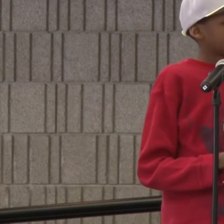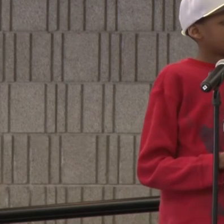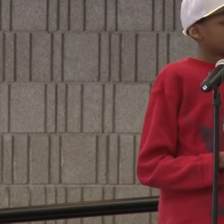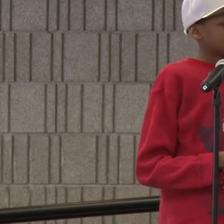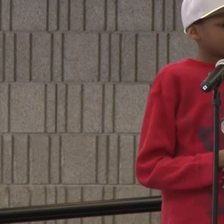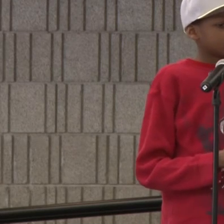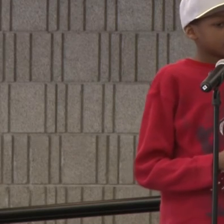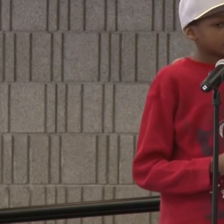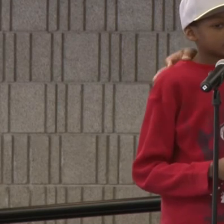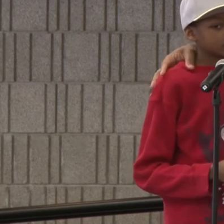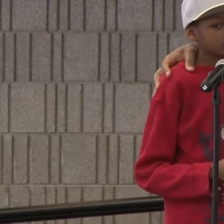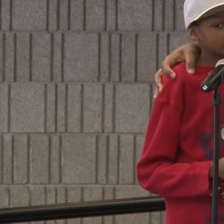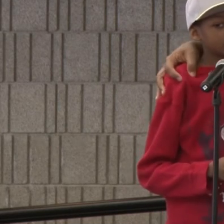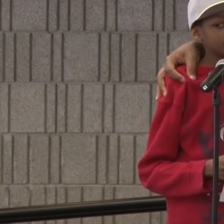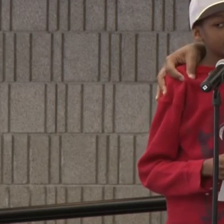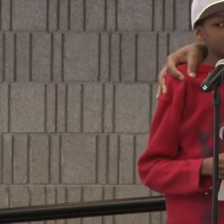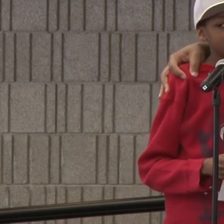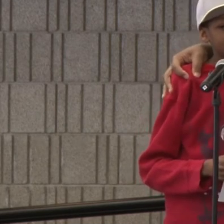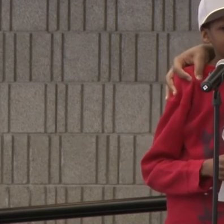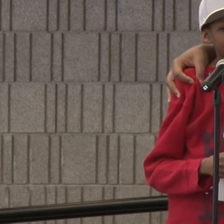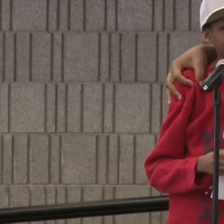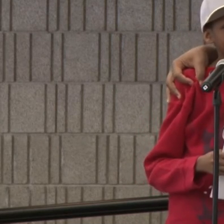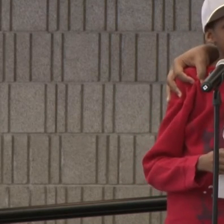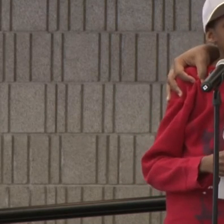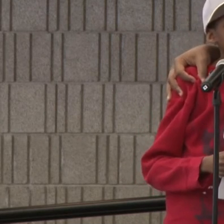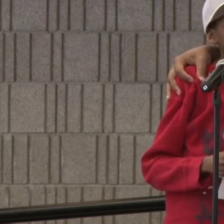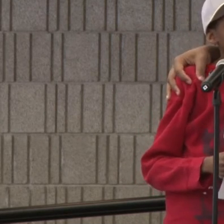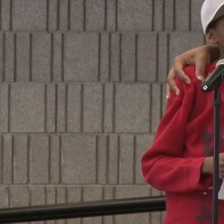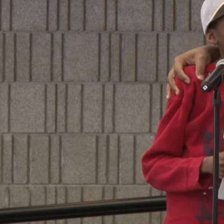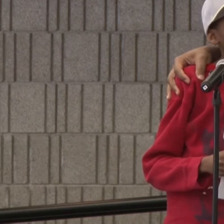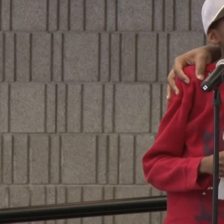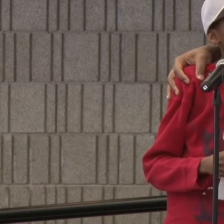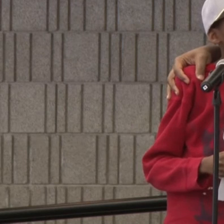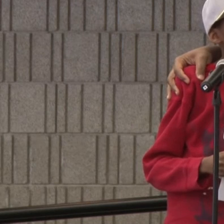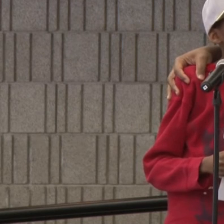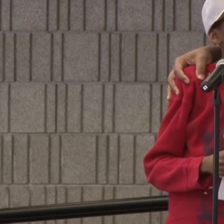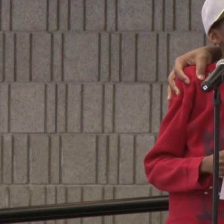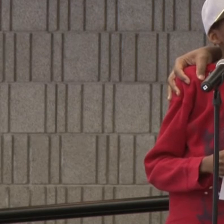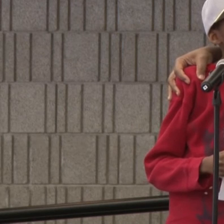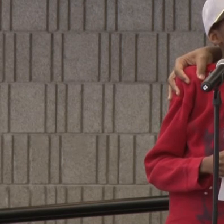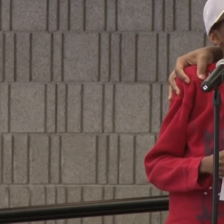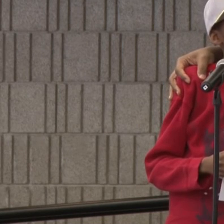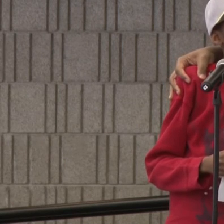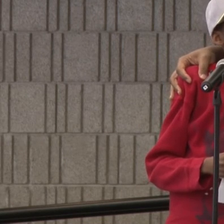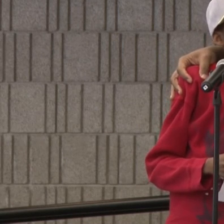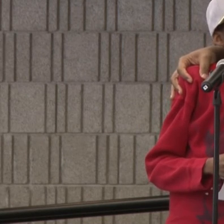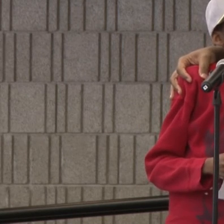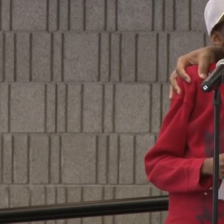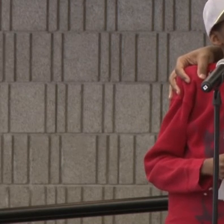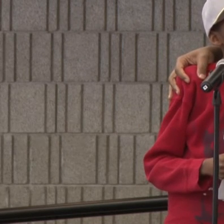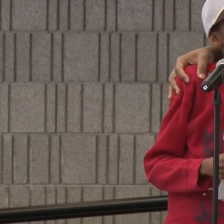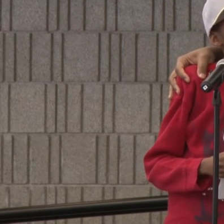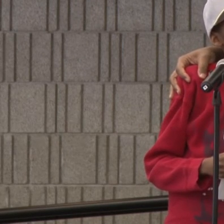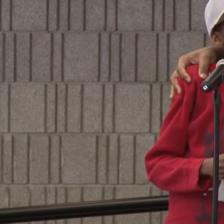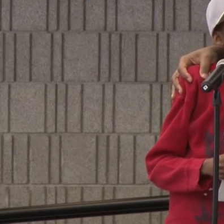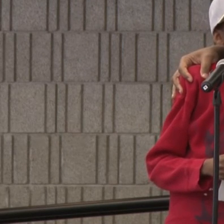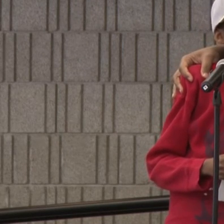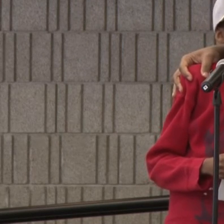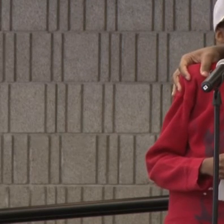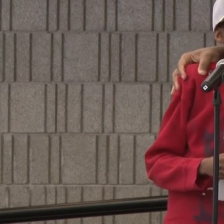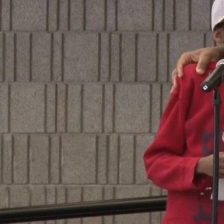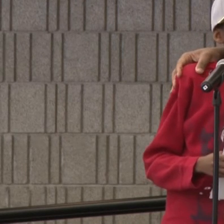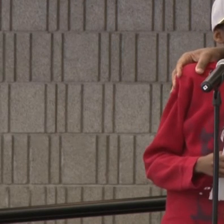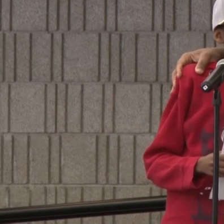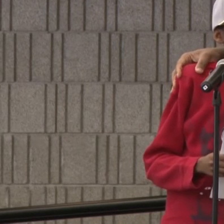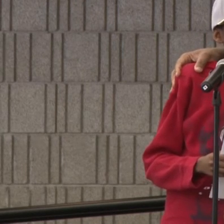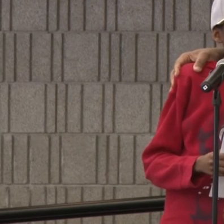children while you can. They go onward and outward until you collapse. Watch what you eat. Make sure that it gives you the